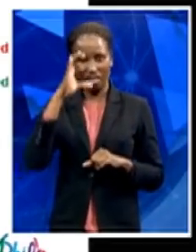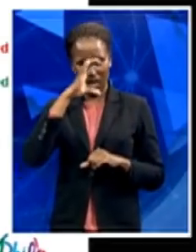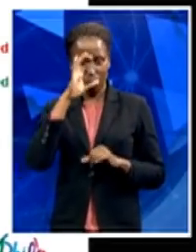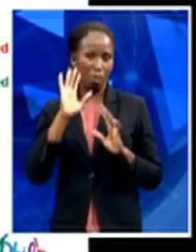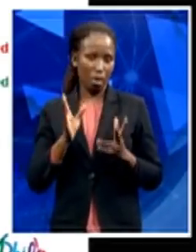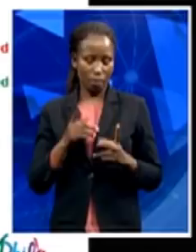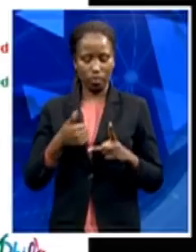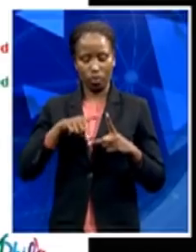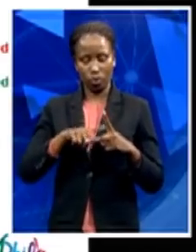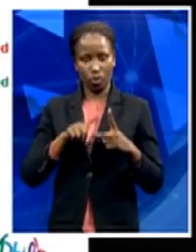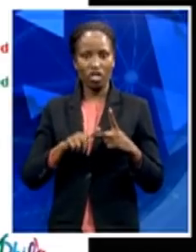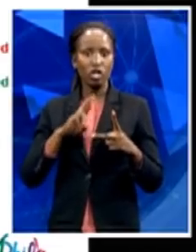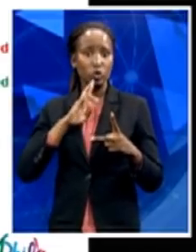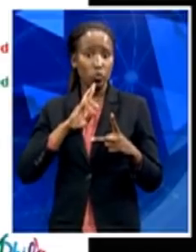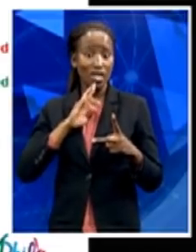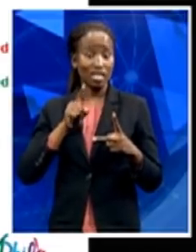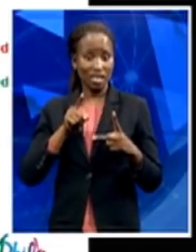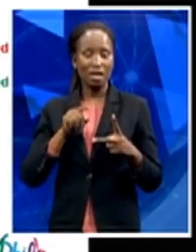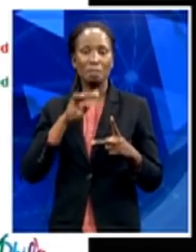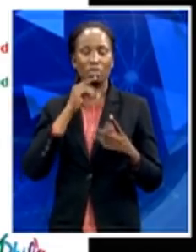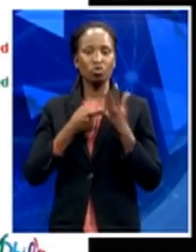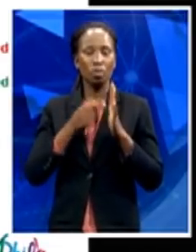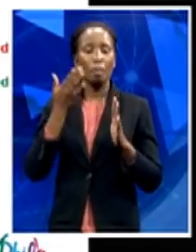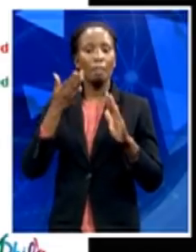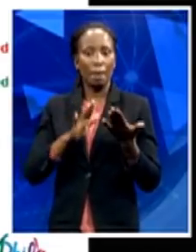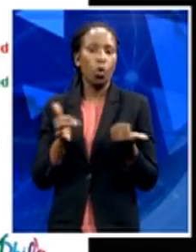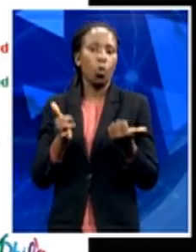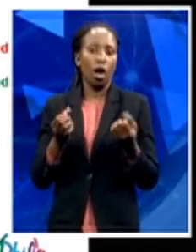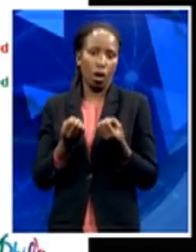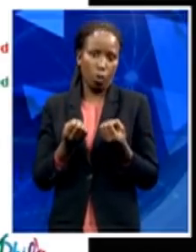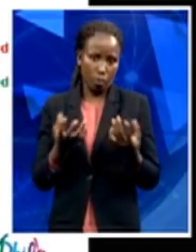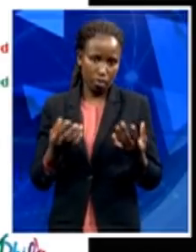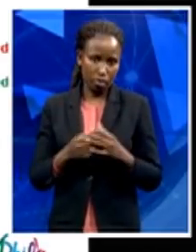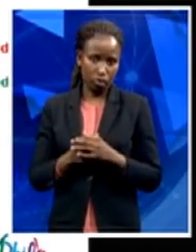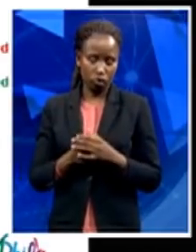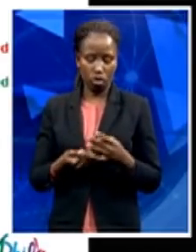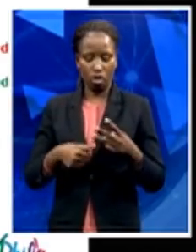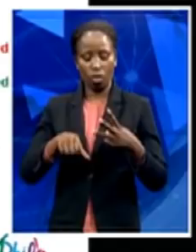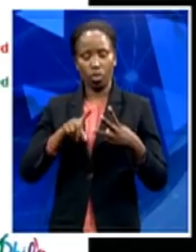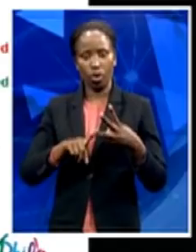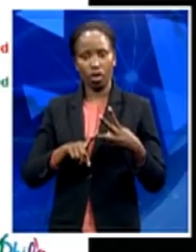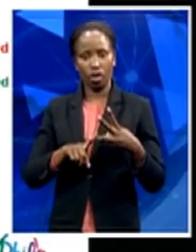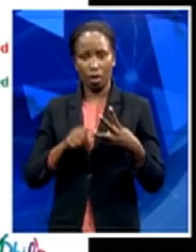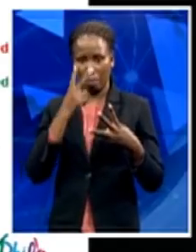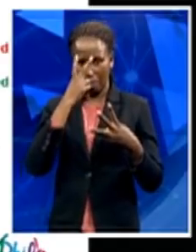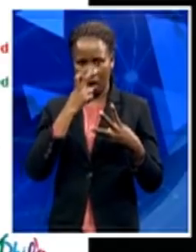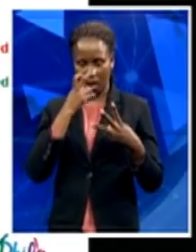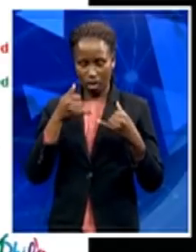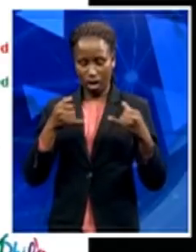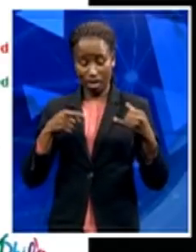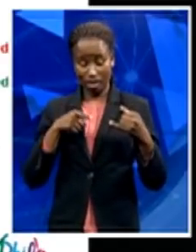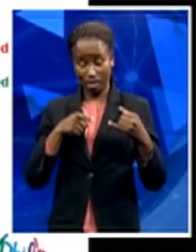deaths based on our statistics. And then following the black line shows the cases that have been